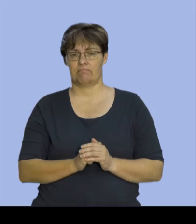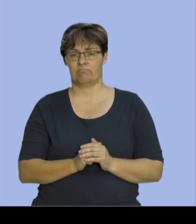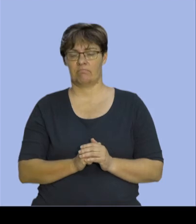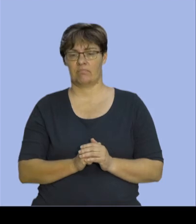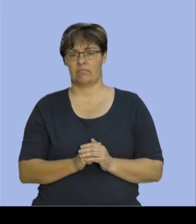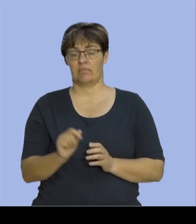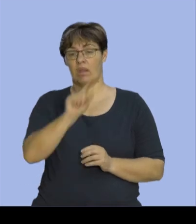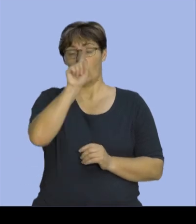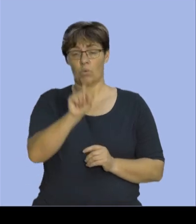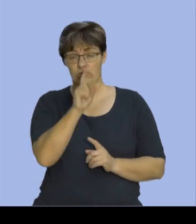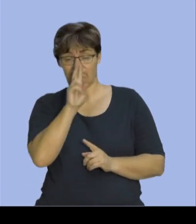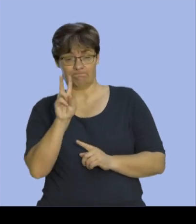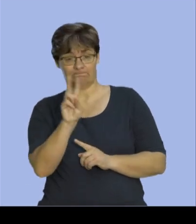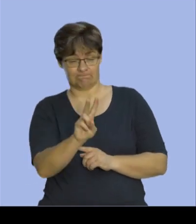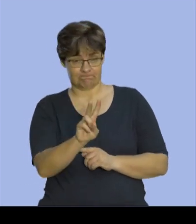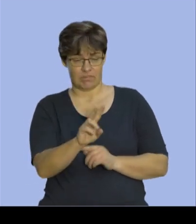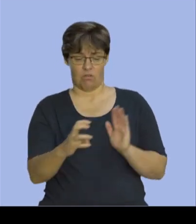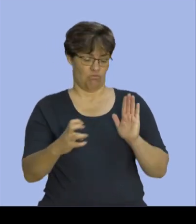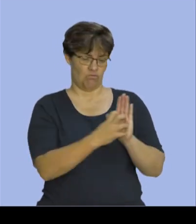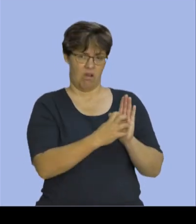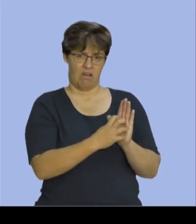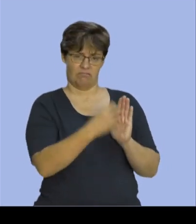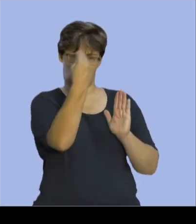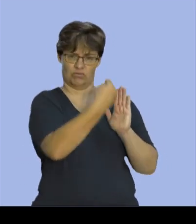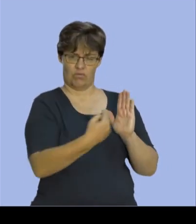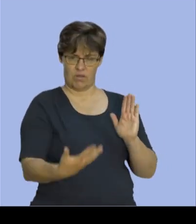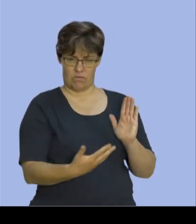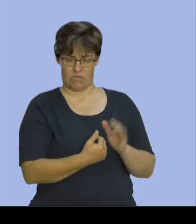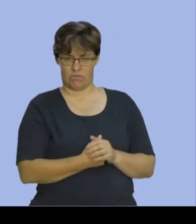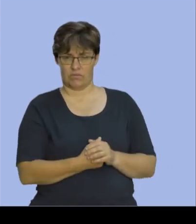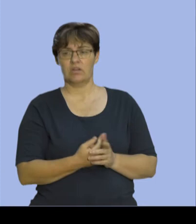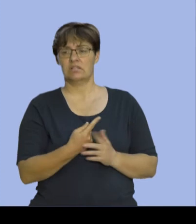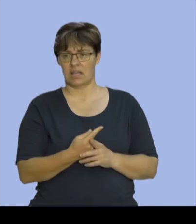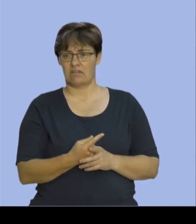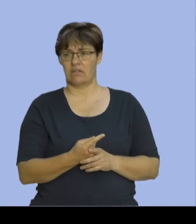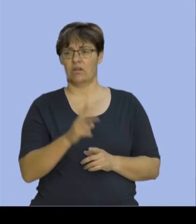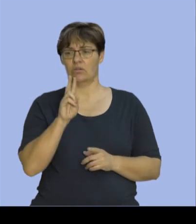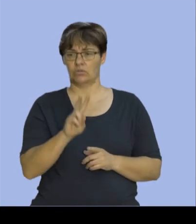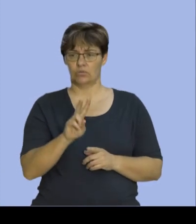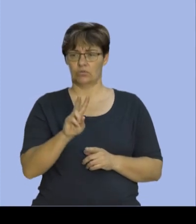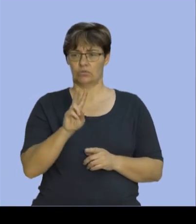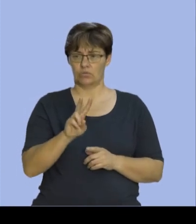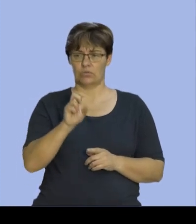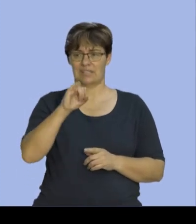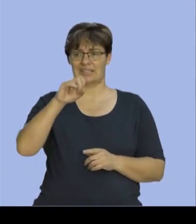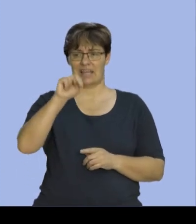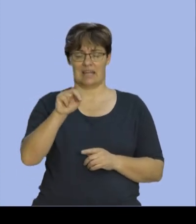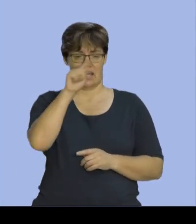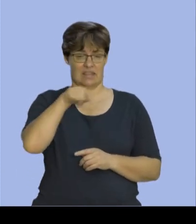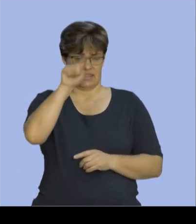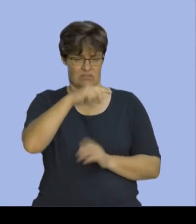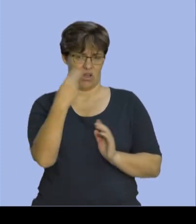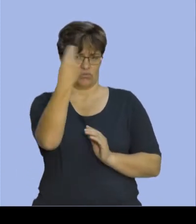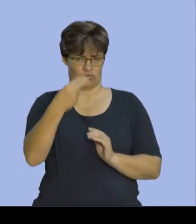now one question that we'll need to look at to draw this graph, I will say sketch the graph of 2 sine theta. So